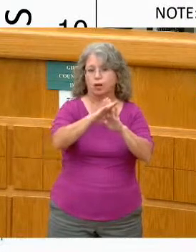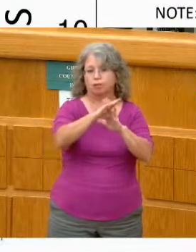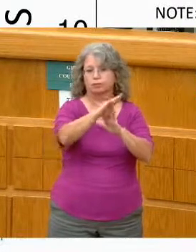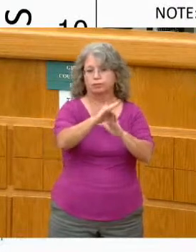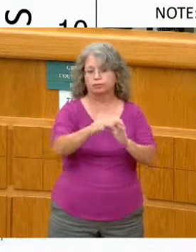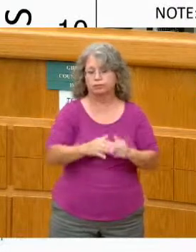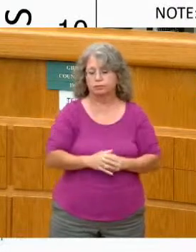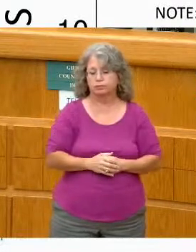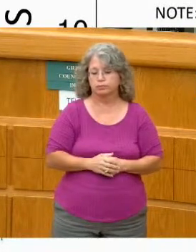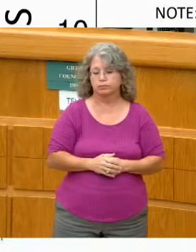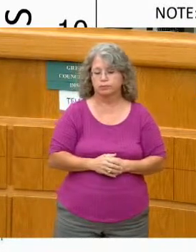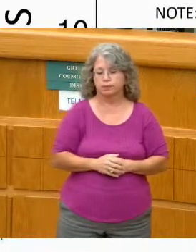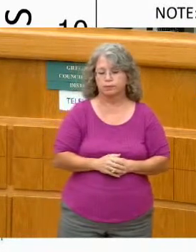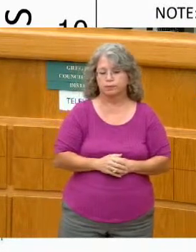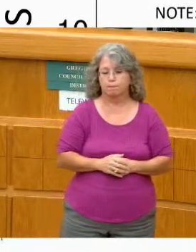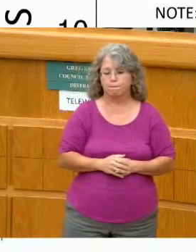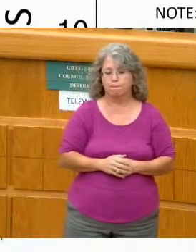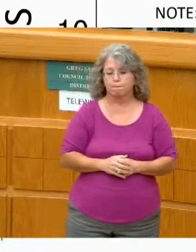fill out.